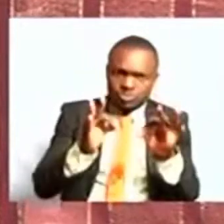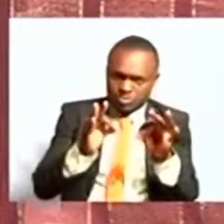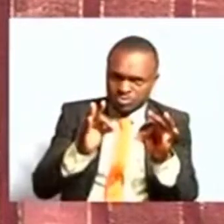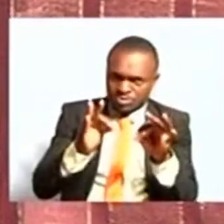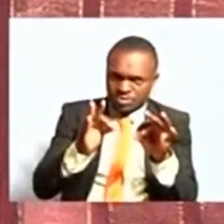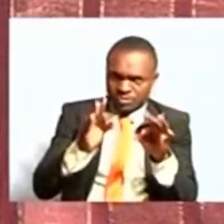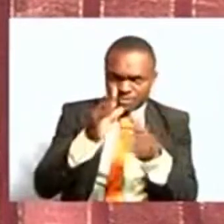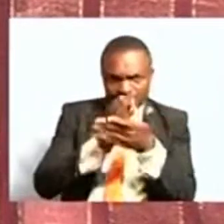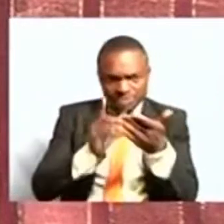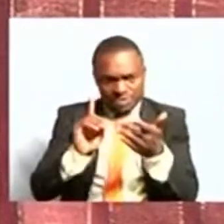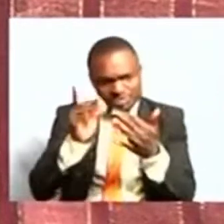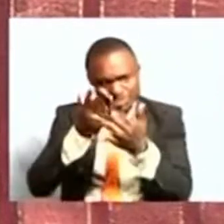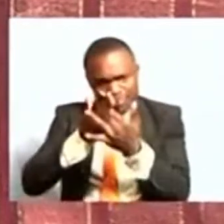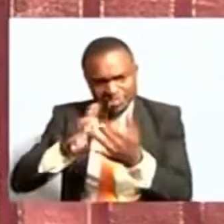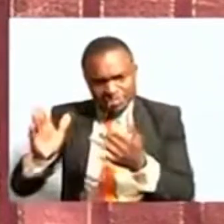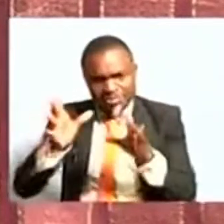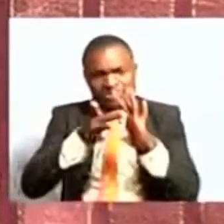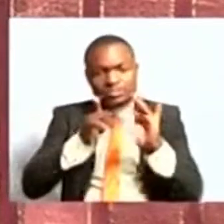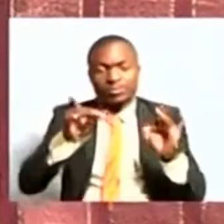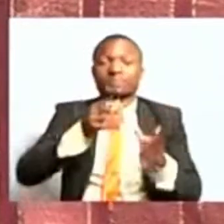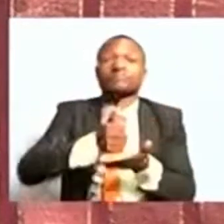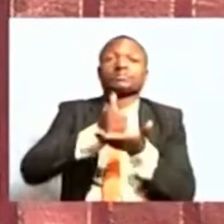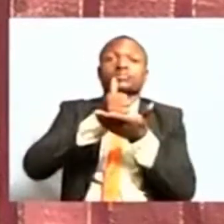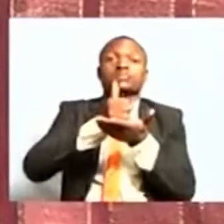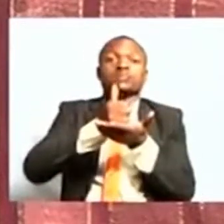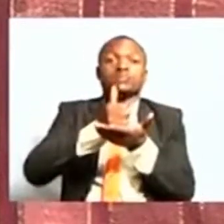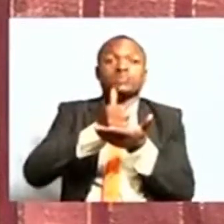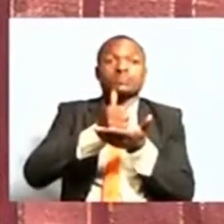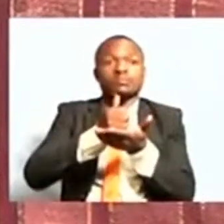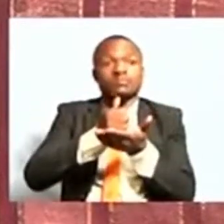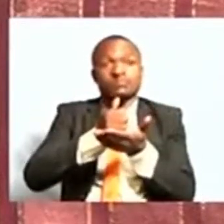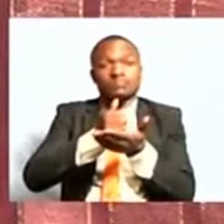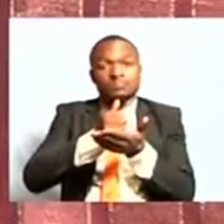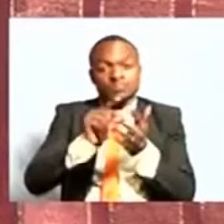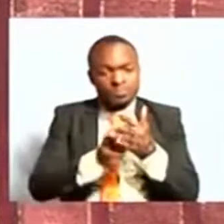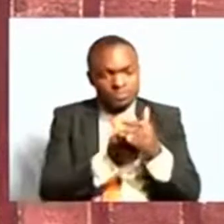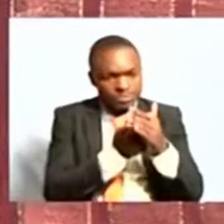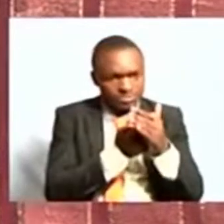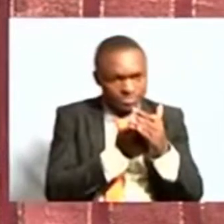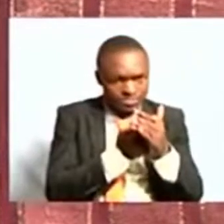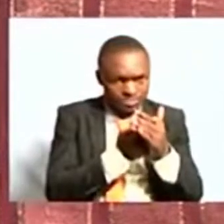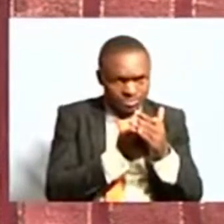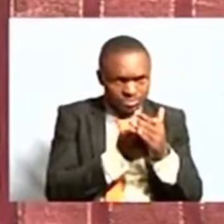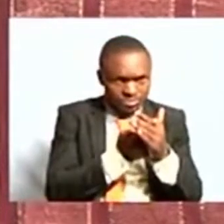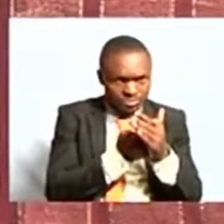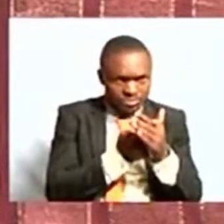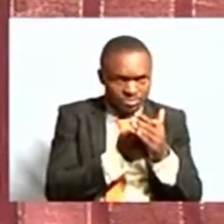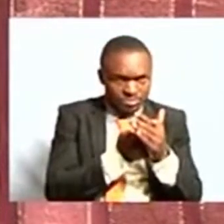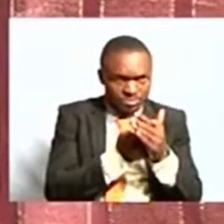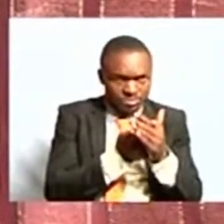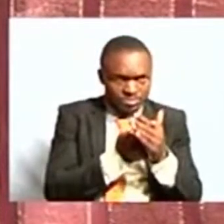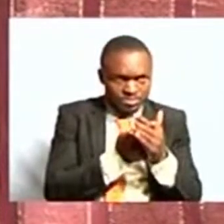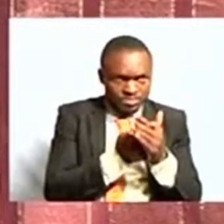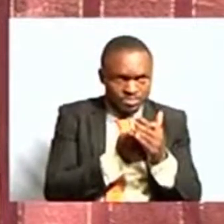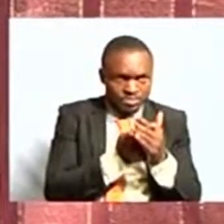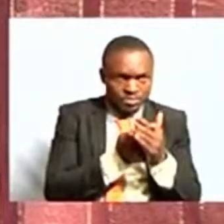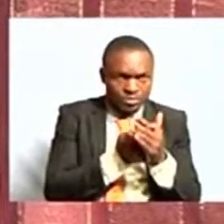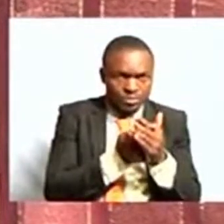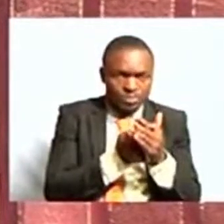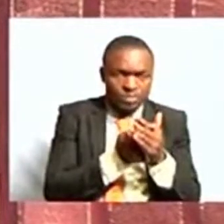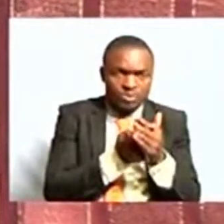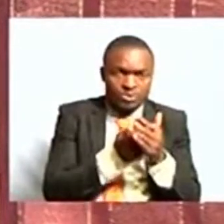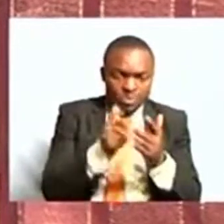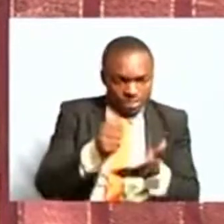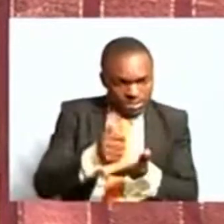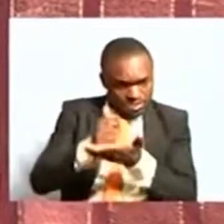their story, it helps somehow to start making to start relieving them.